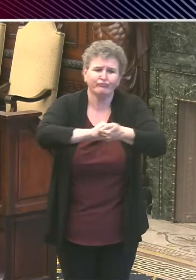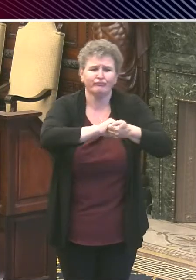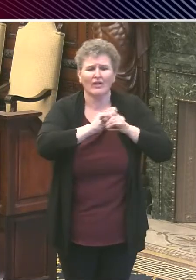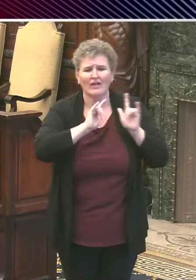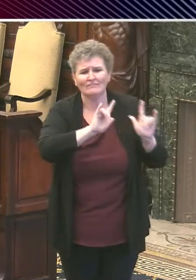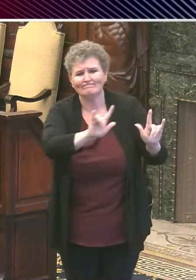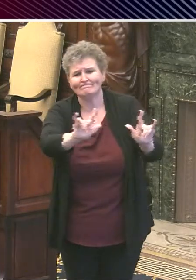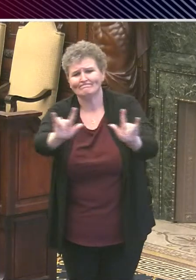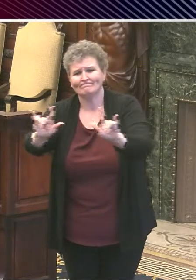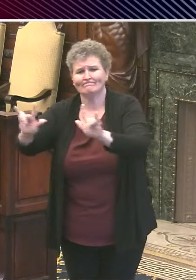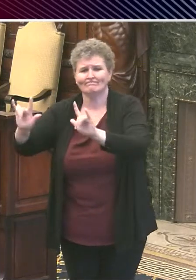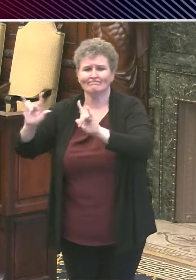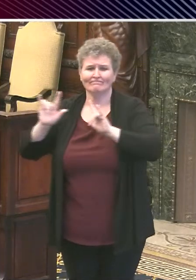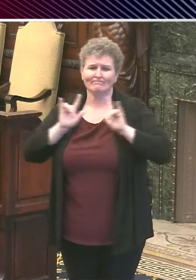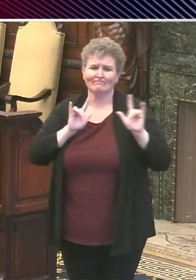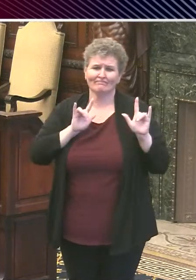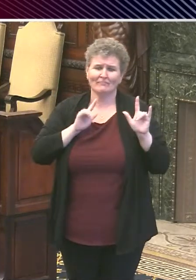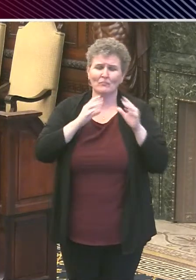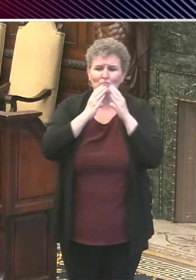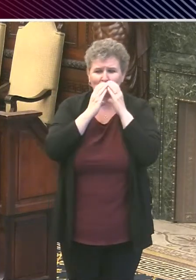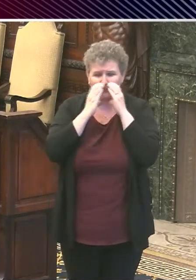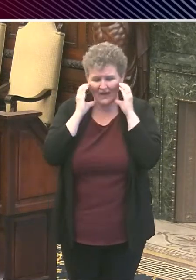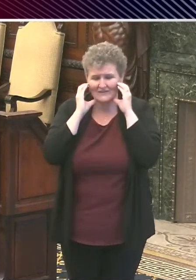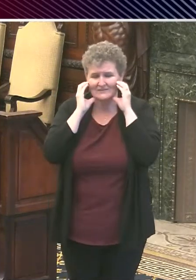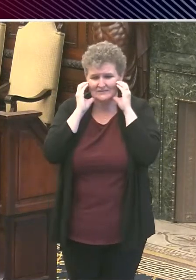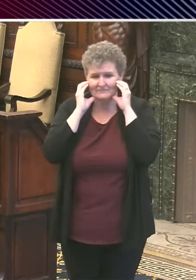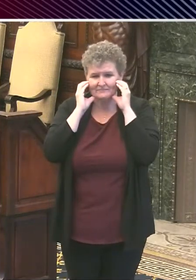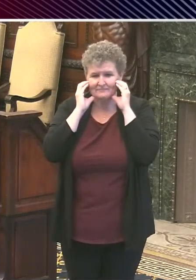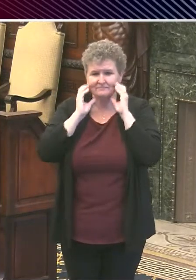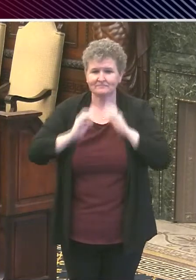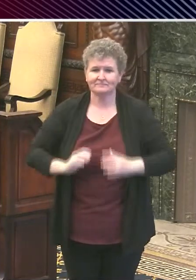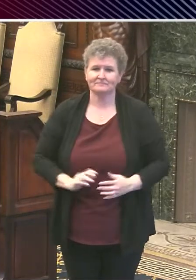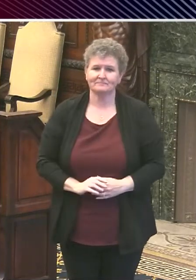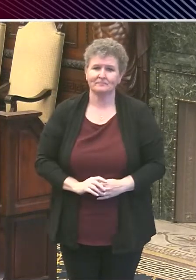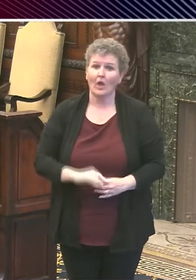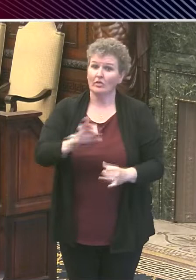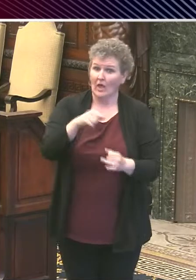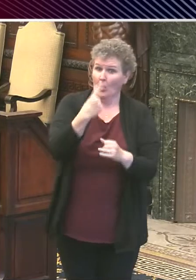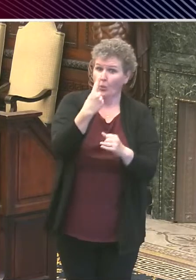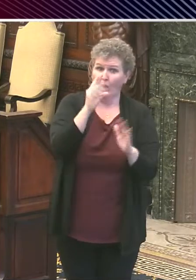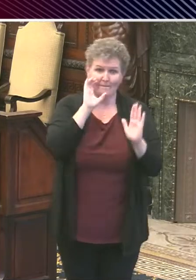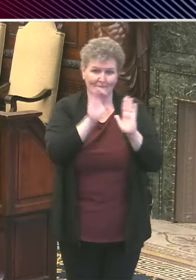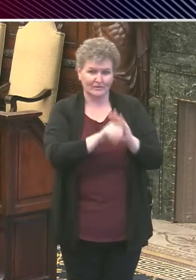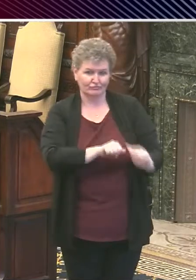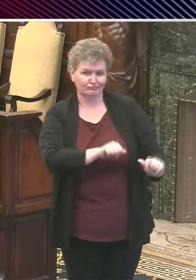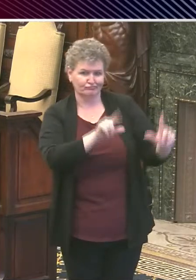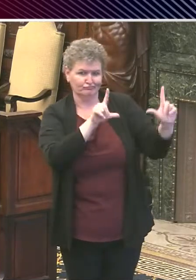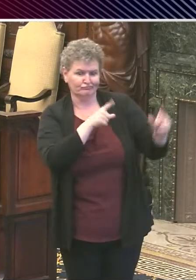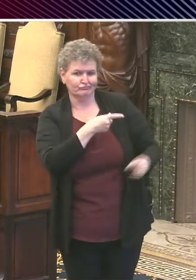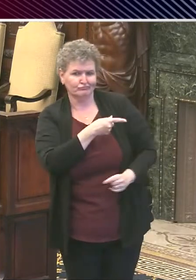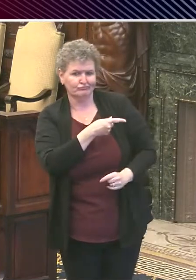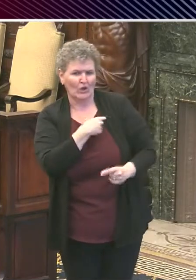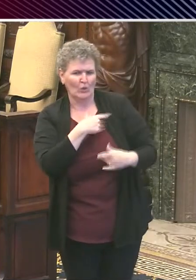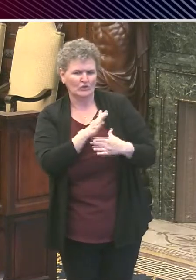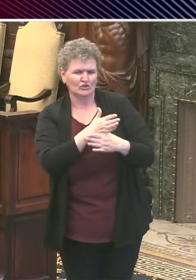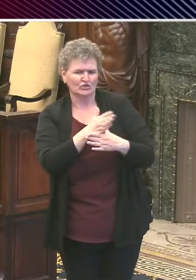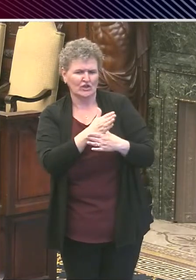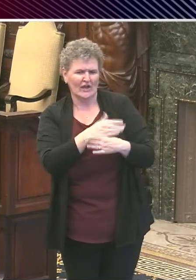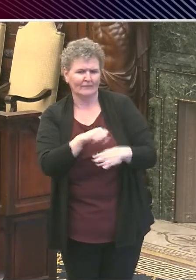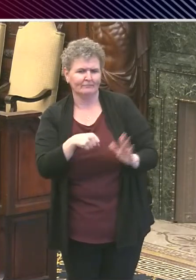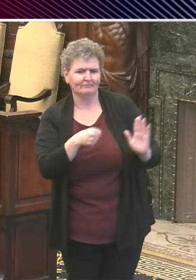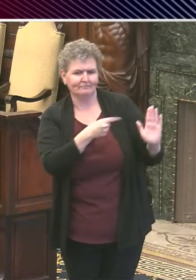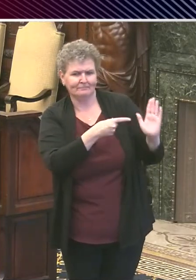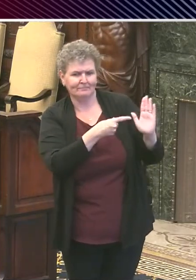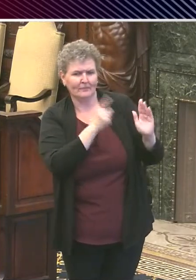here, love your neighbor, wear a mask. Now that's one image I'm showing you here. Now I'm going to try to share my screen so I can show you more of these